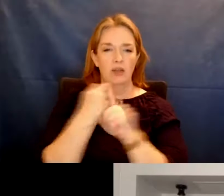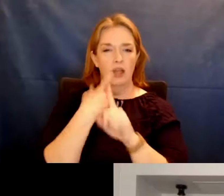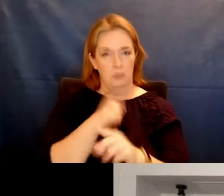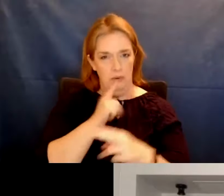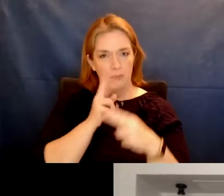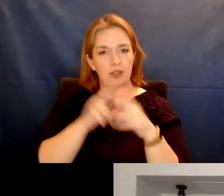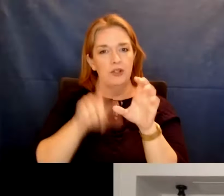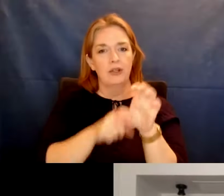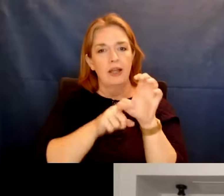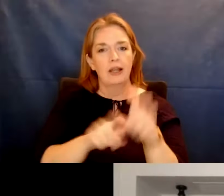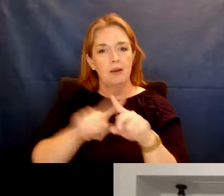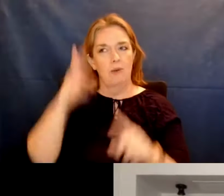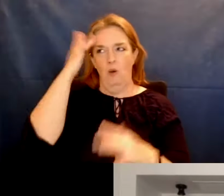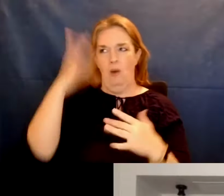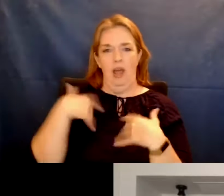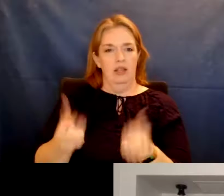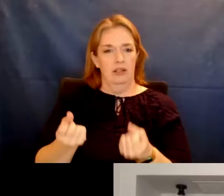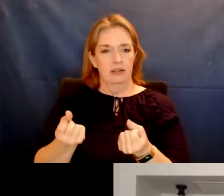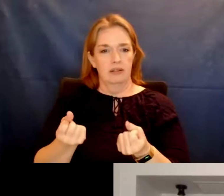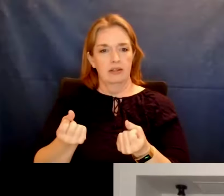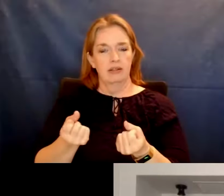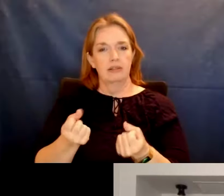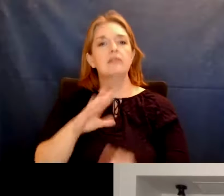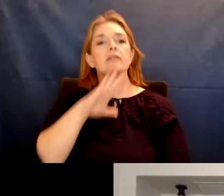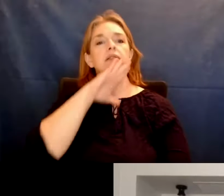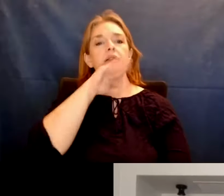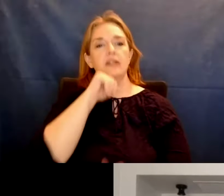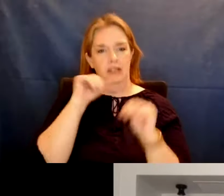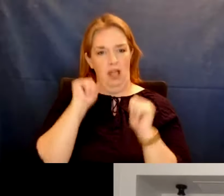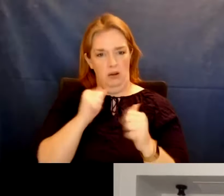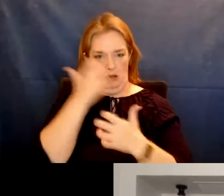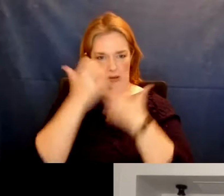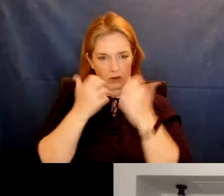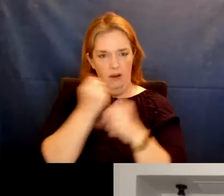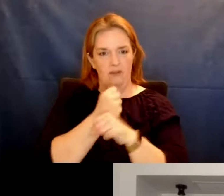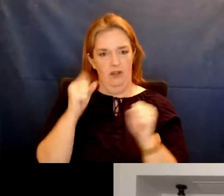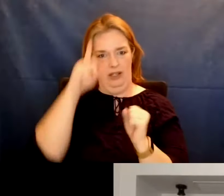a dangling but qua heel. Sow